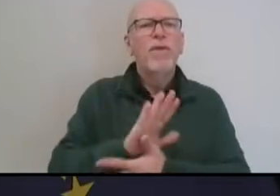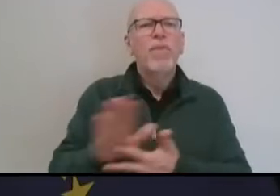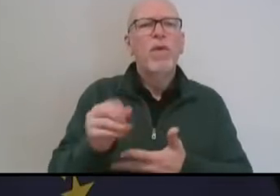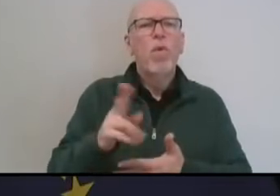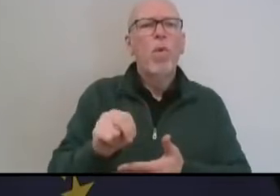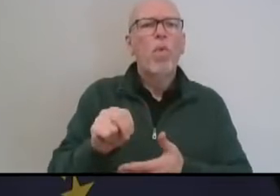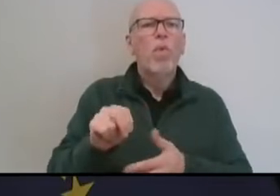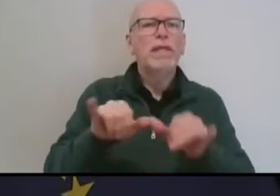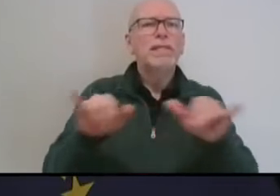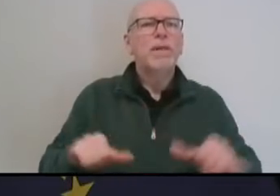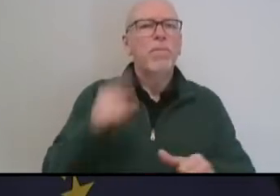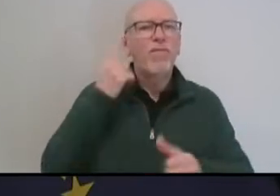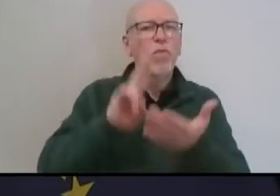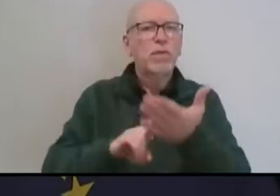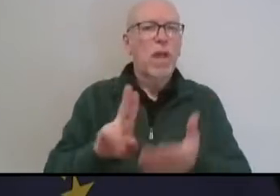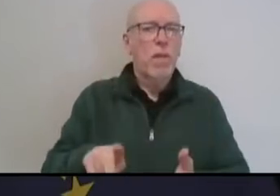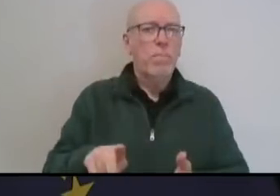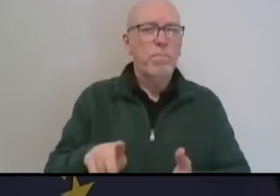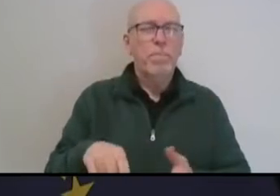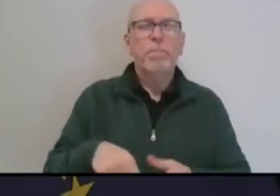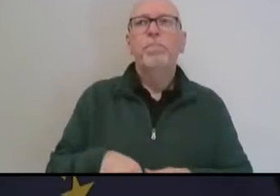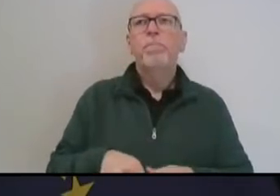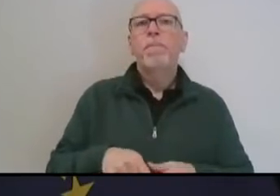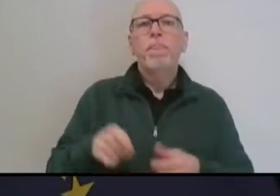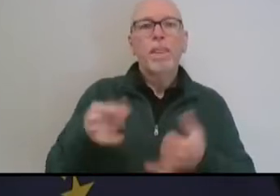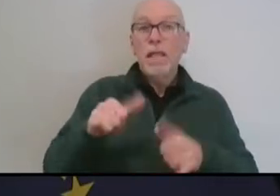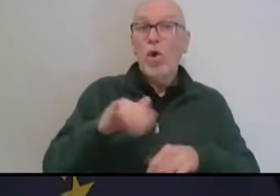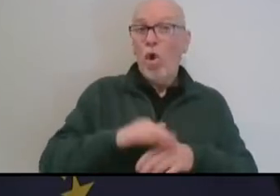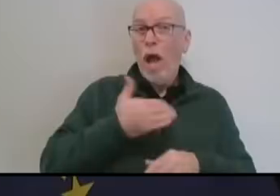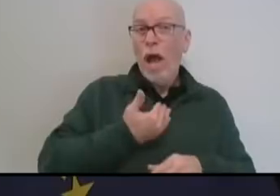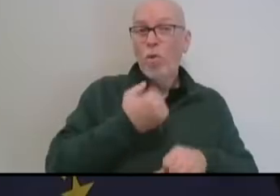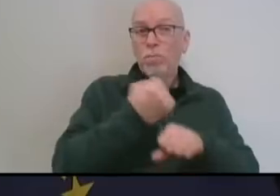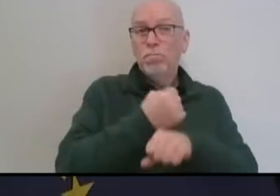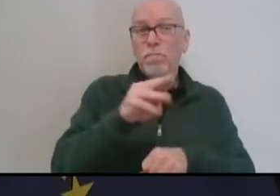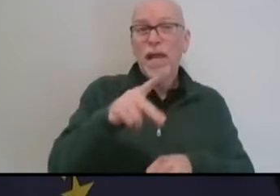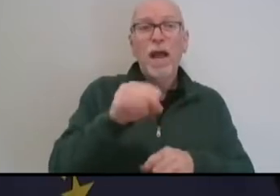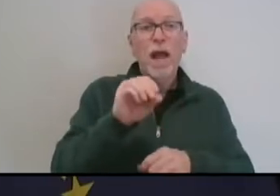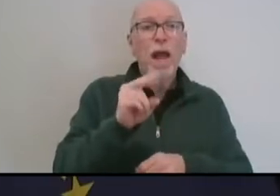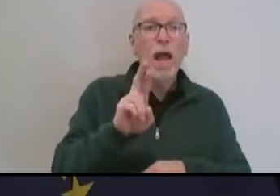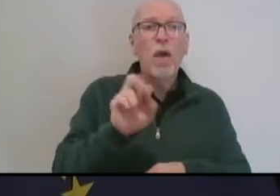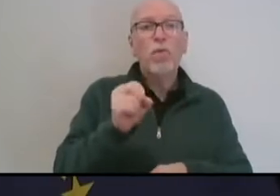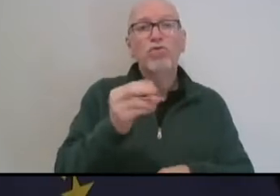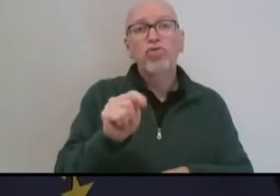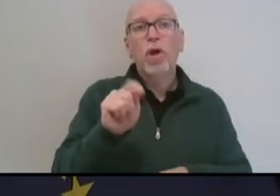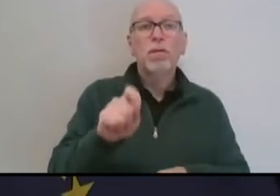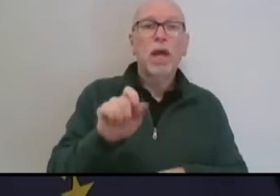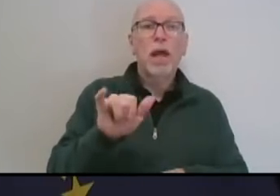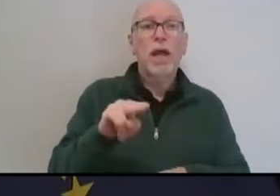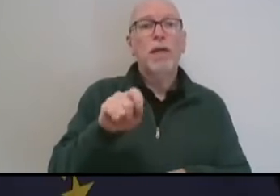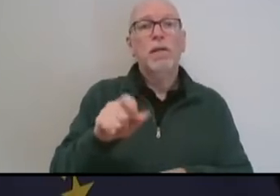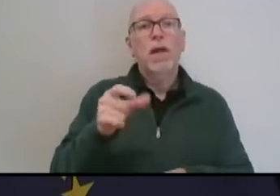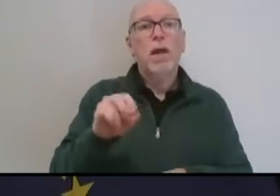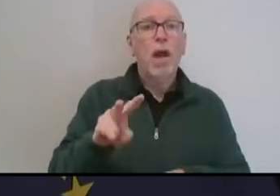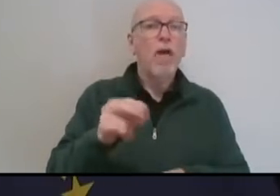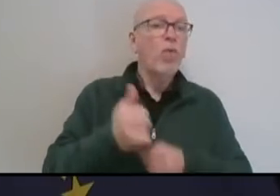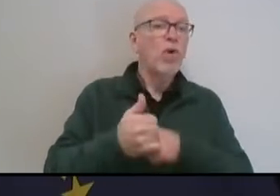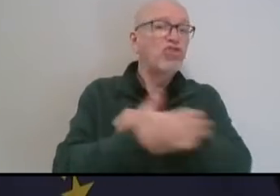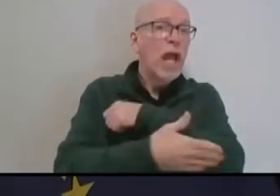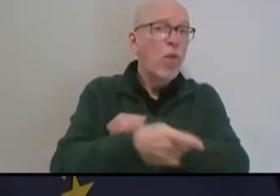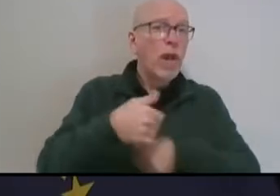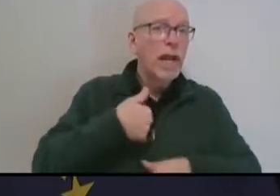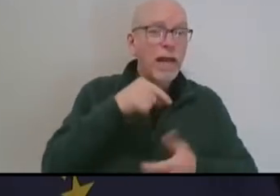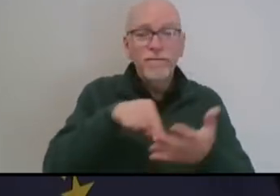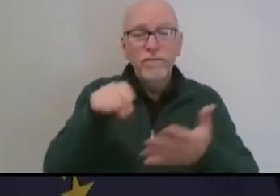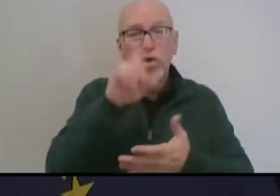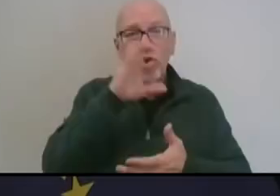sign-up systems. They are still on our map. So if you would go to rshot.in.gov and you pulled up your county and the counties that live around you and looked